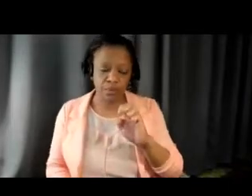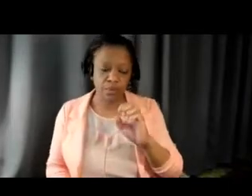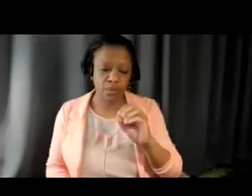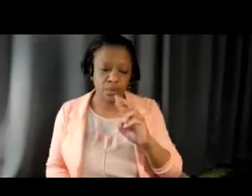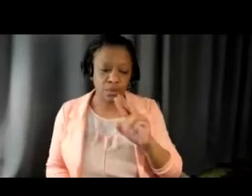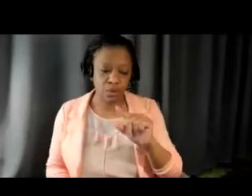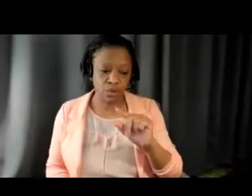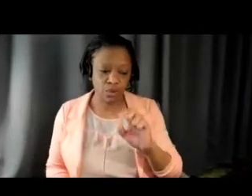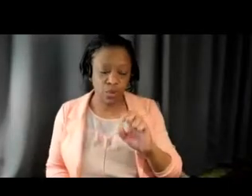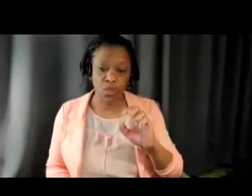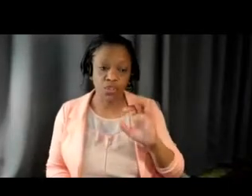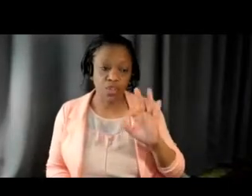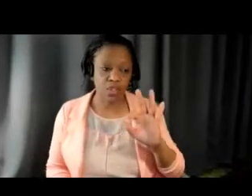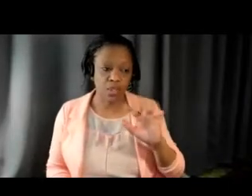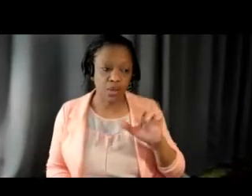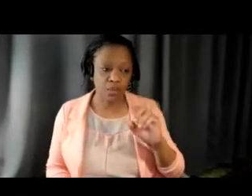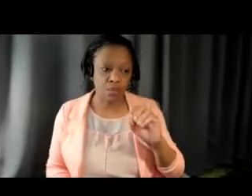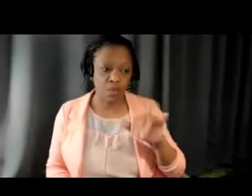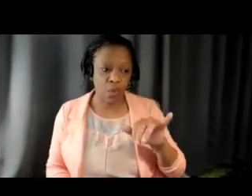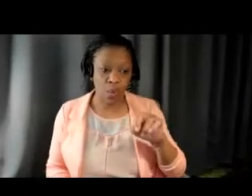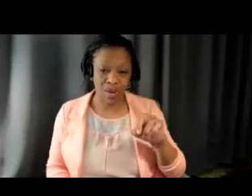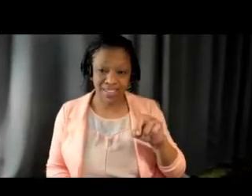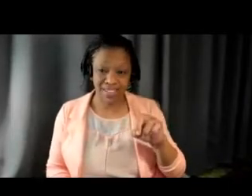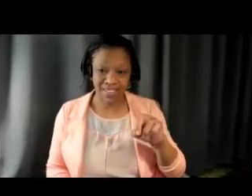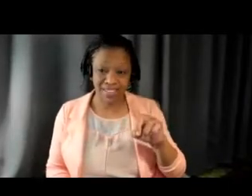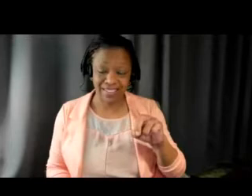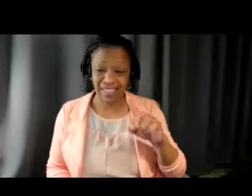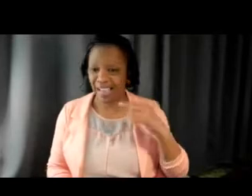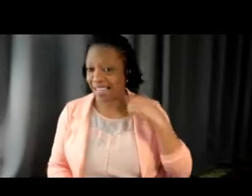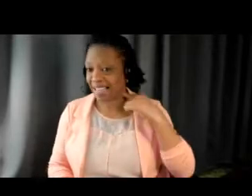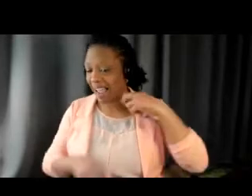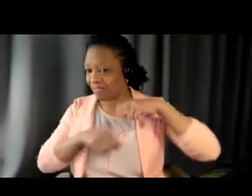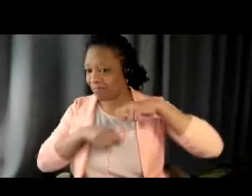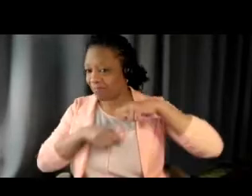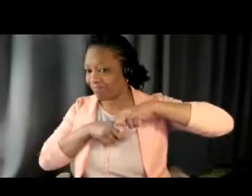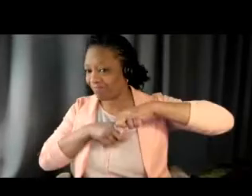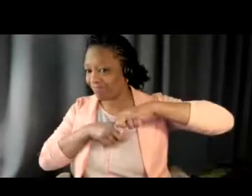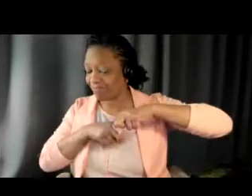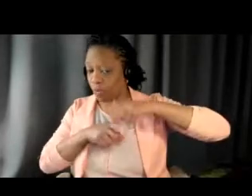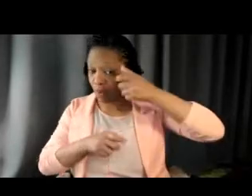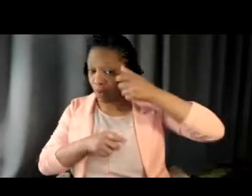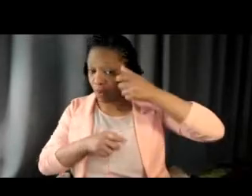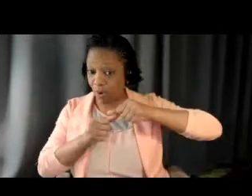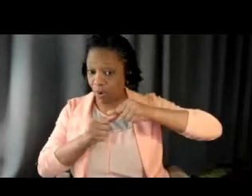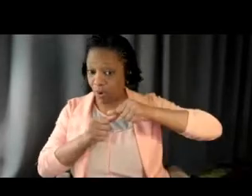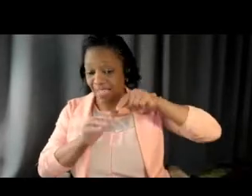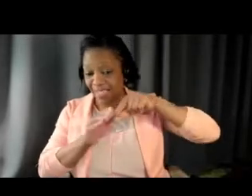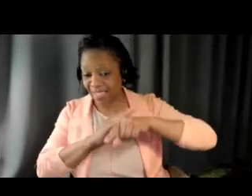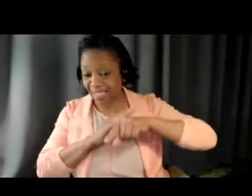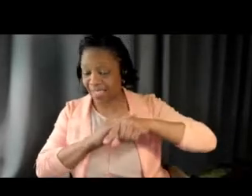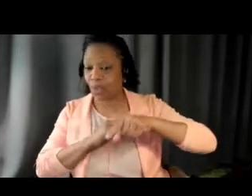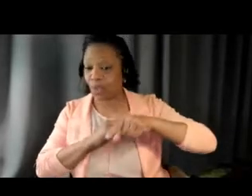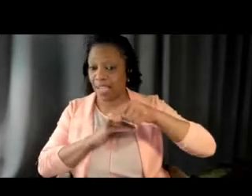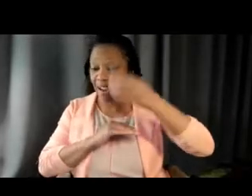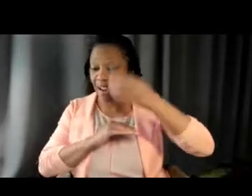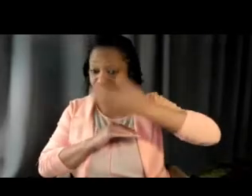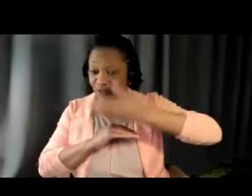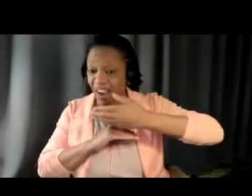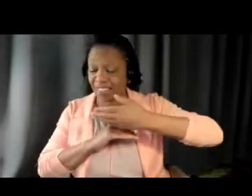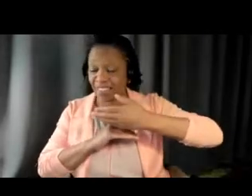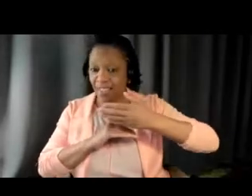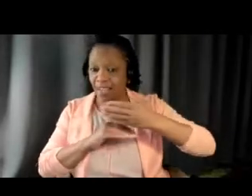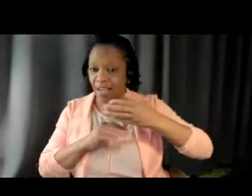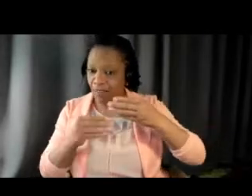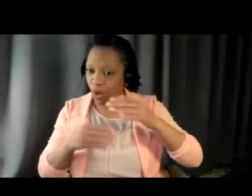who, if you recall, was murdered in front of the corner store. That was passing on by the police, and that sparked a whole